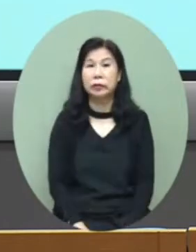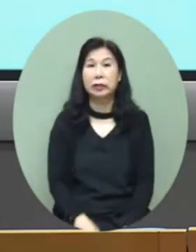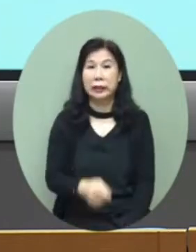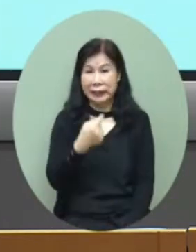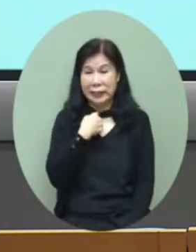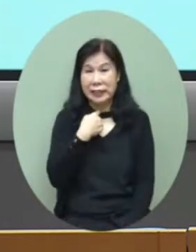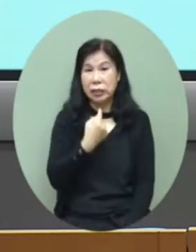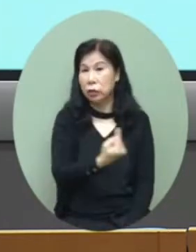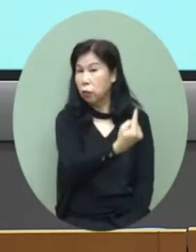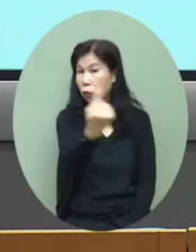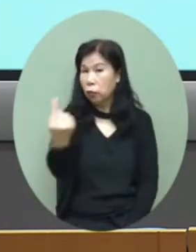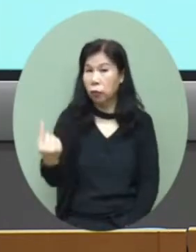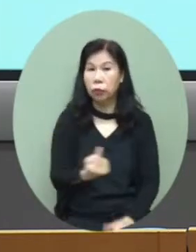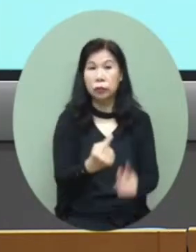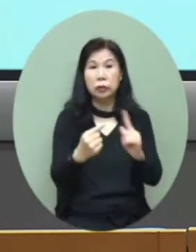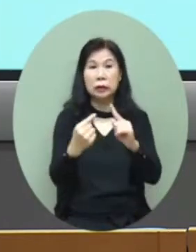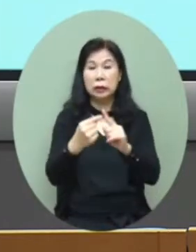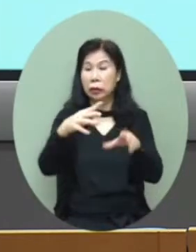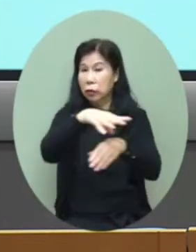done by